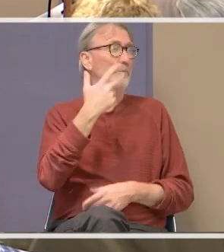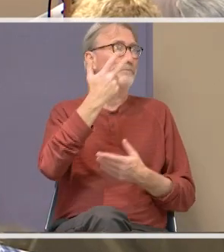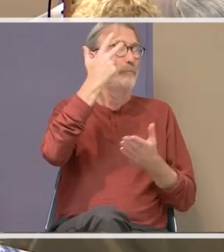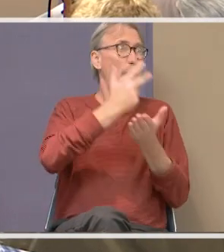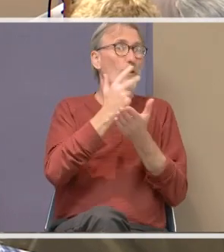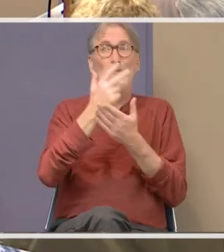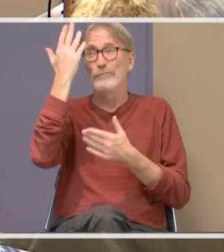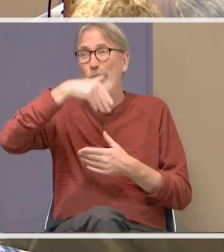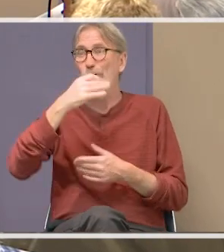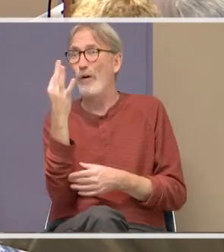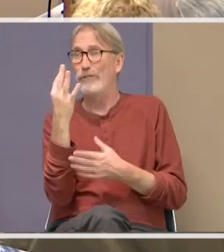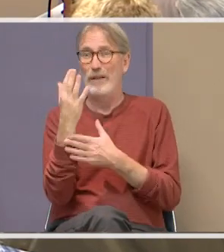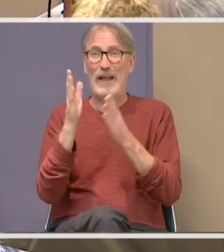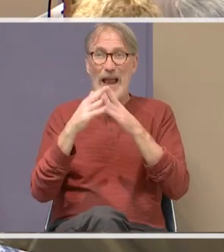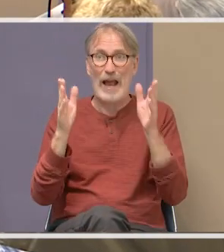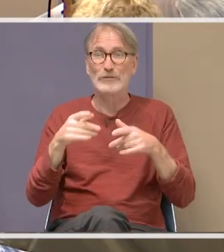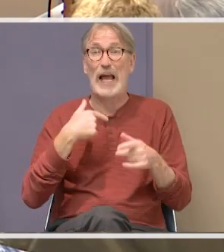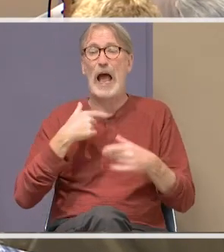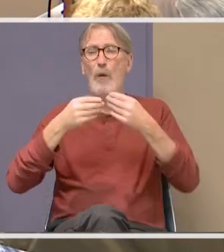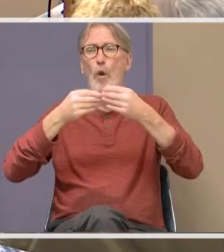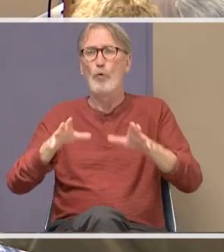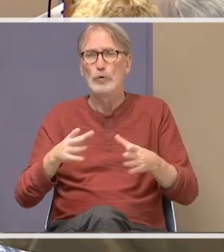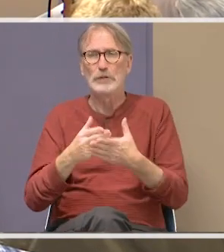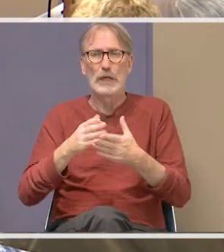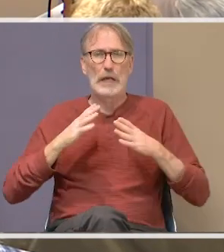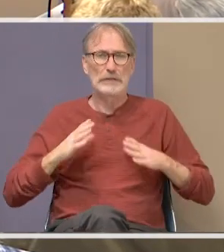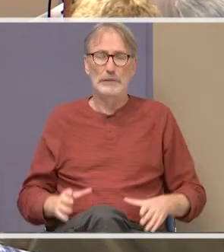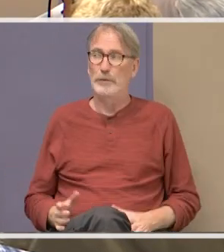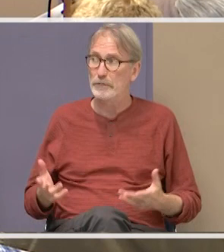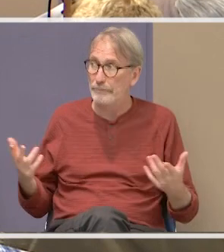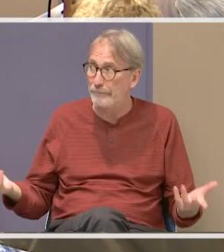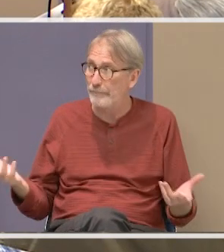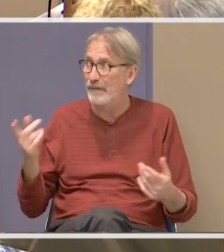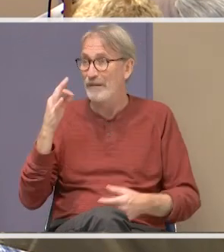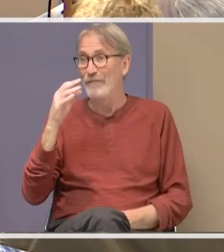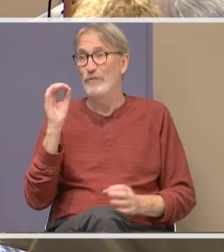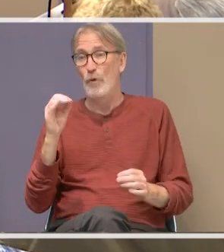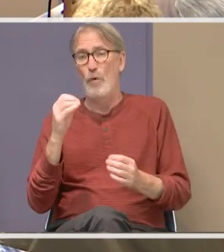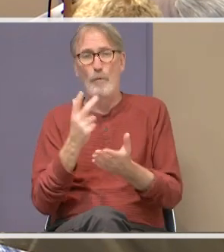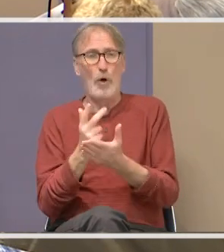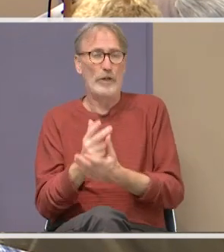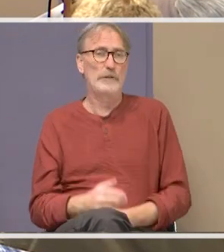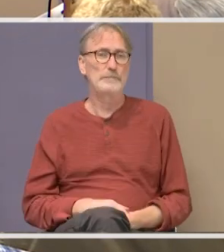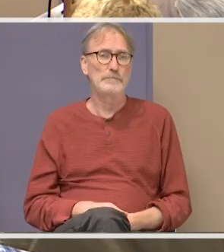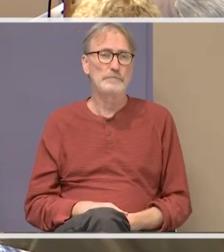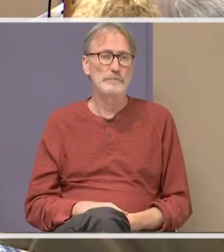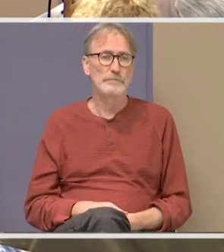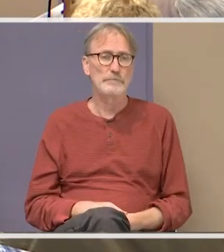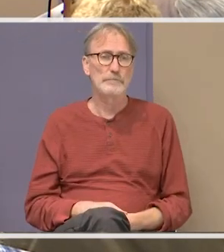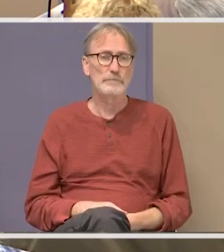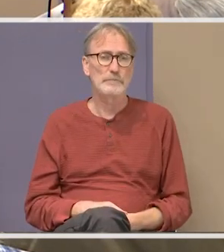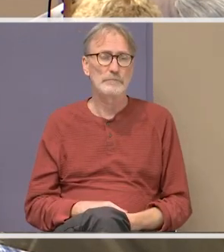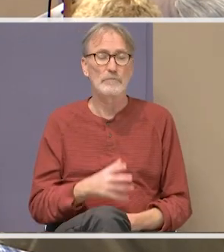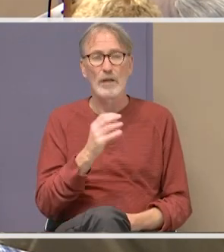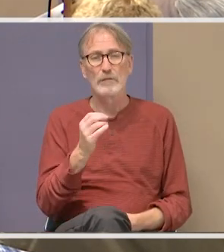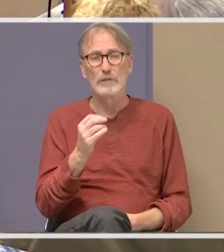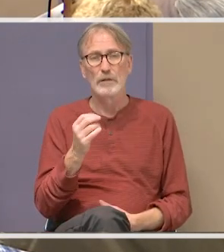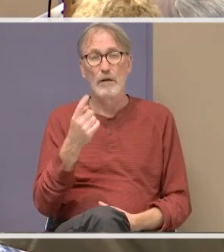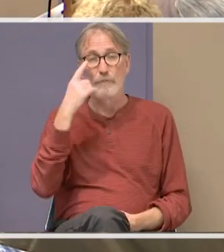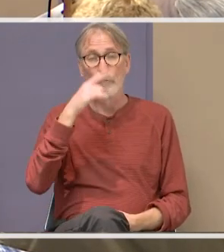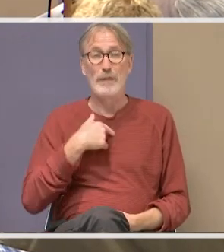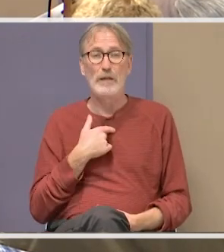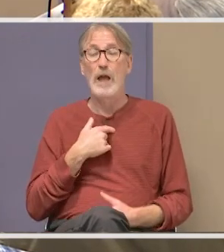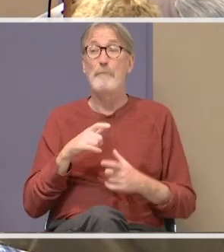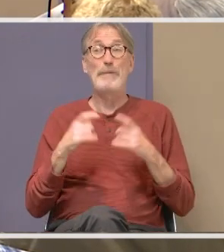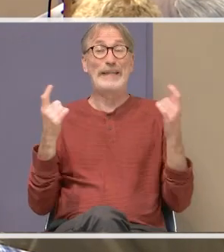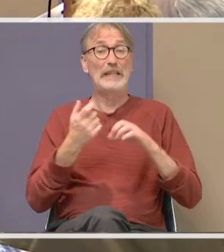else's houses, or I'm not going to have any customers, one of the two, if there's no parking spots. And to me, the